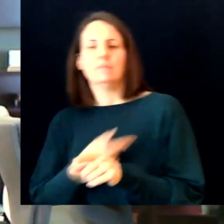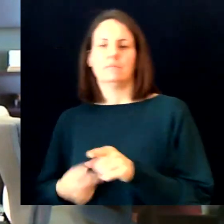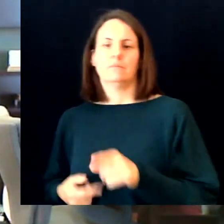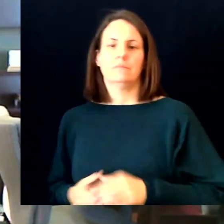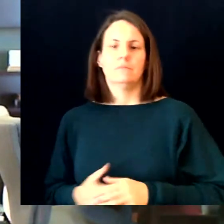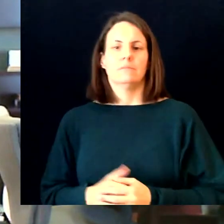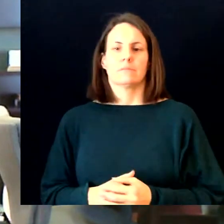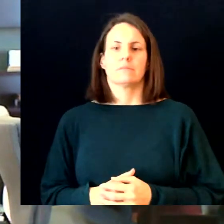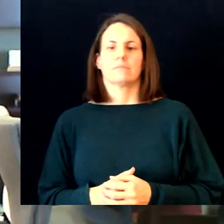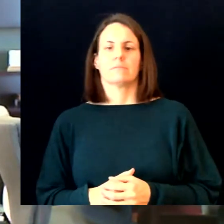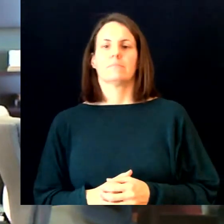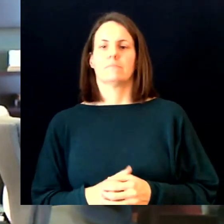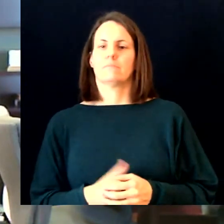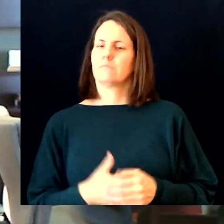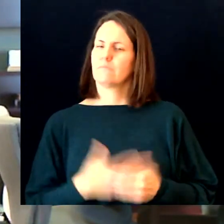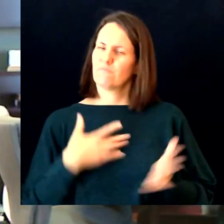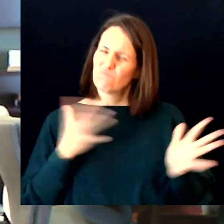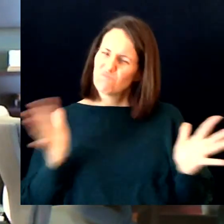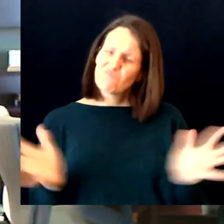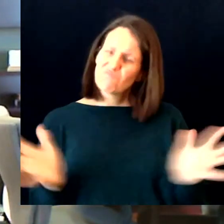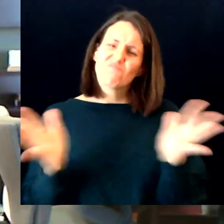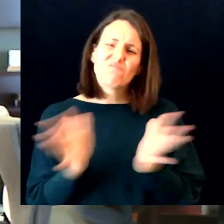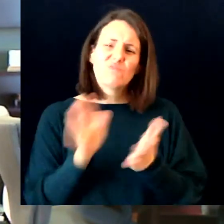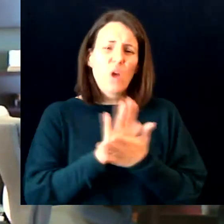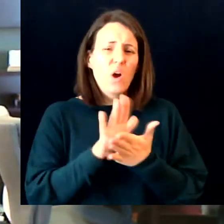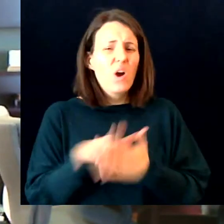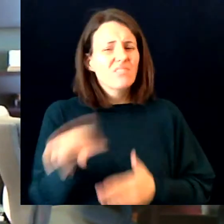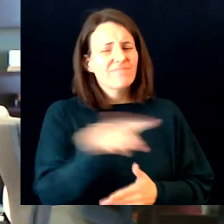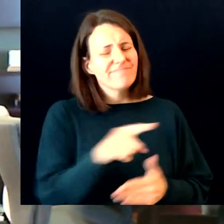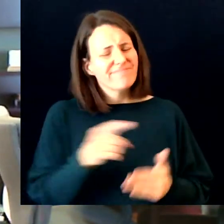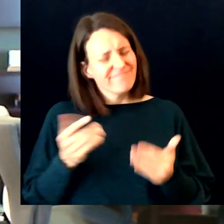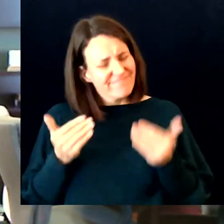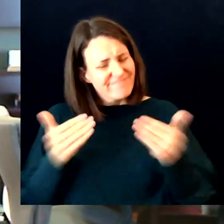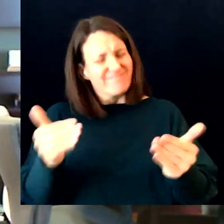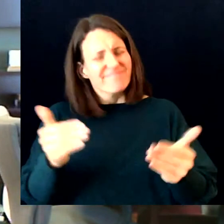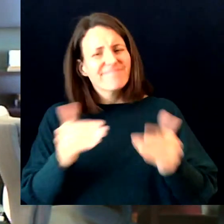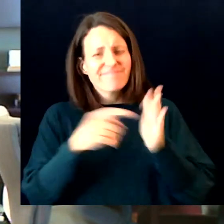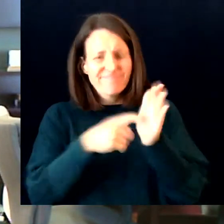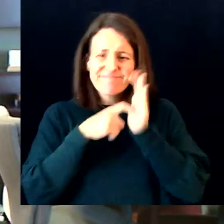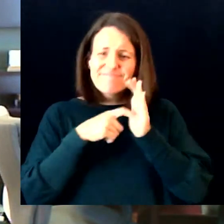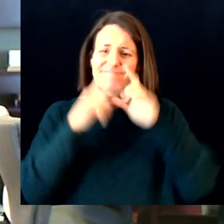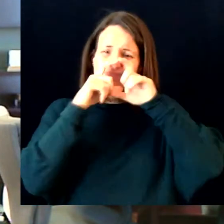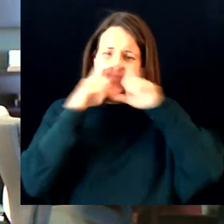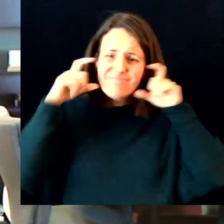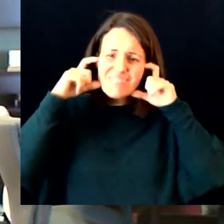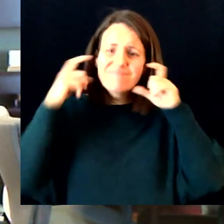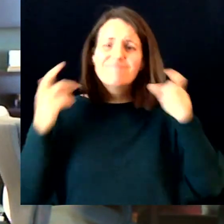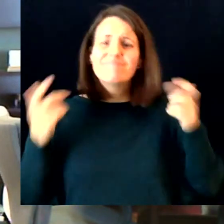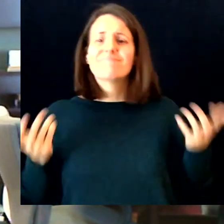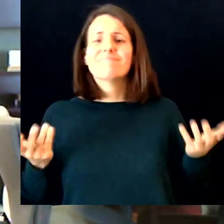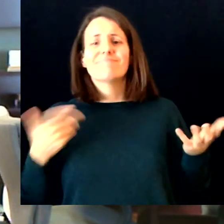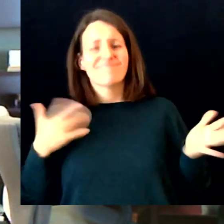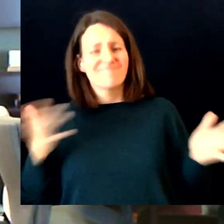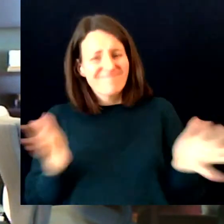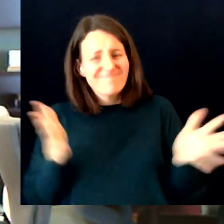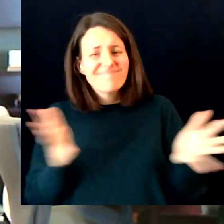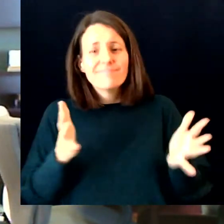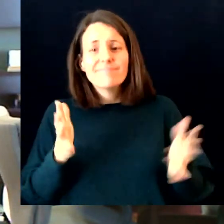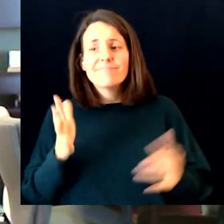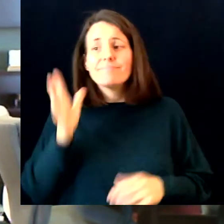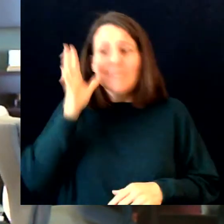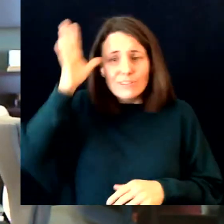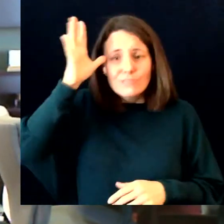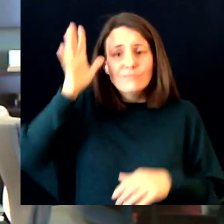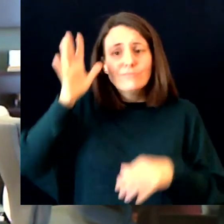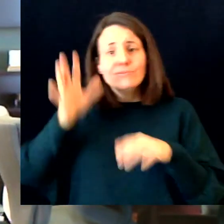visitors, kids obviously who are in school, teachers and staff. We know that masks are so important as a part of a layered